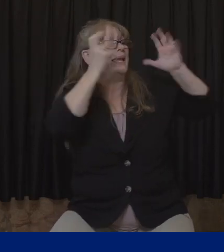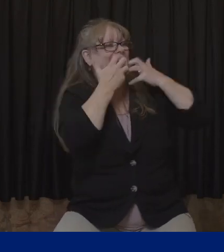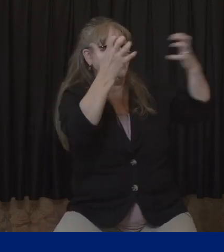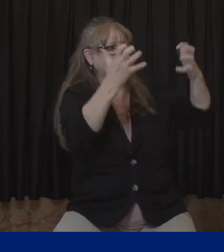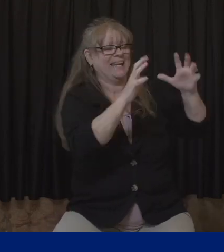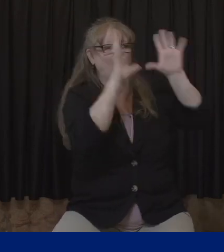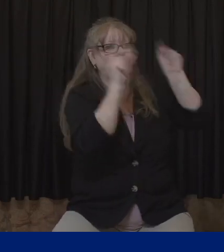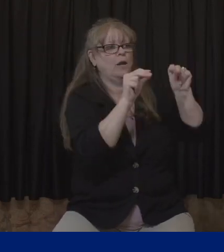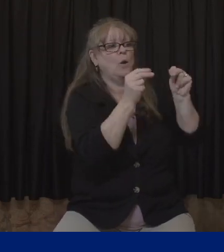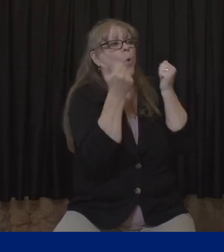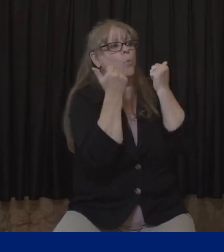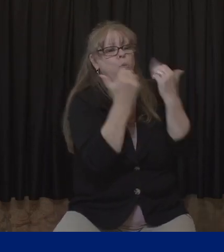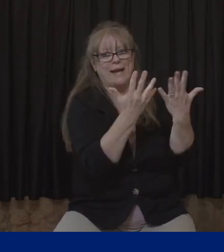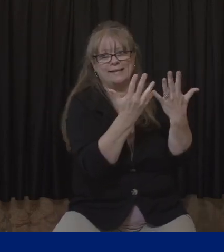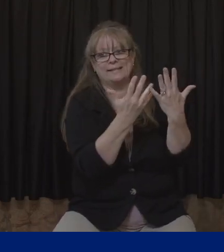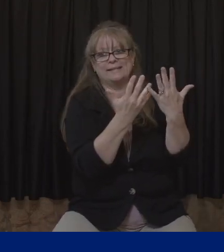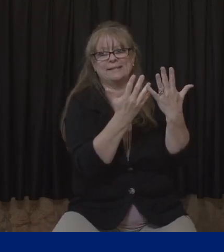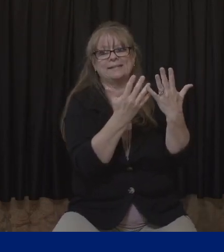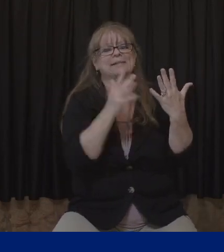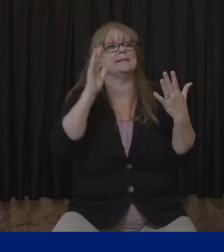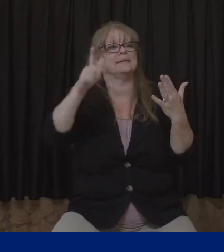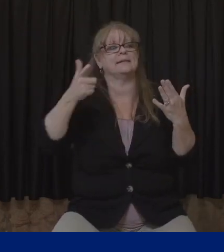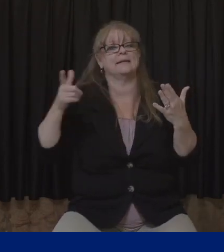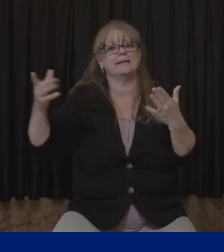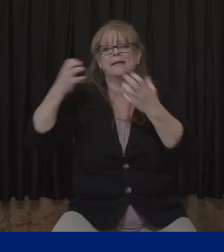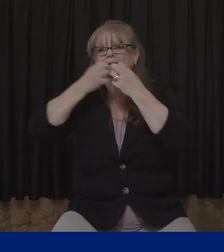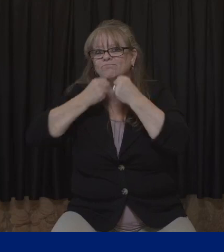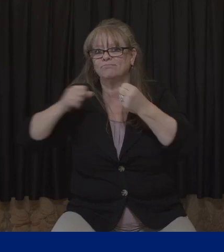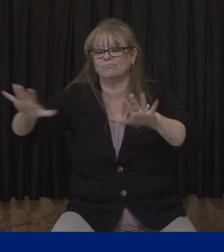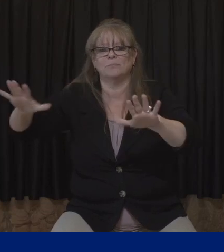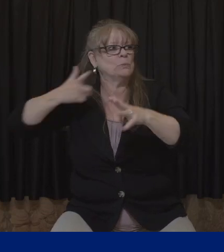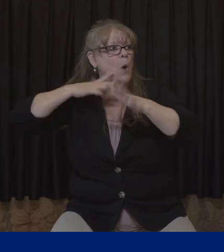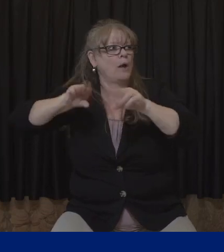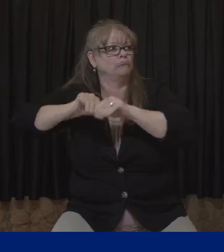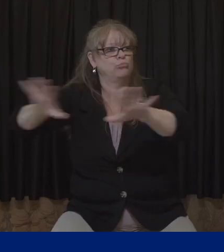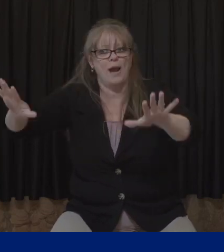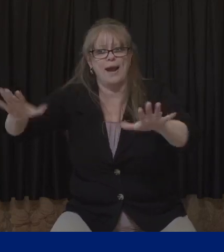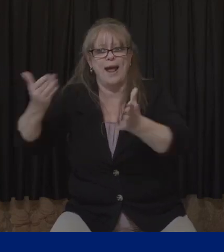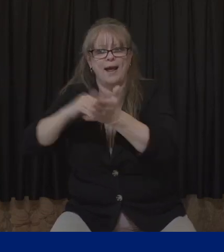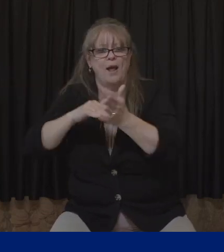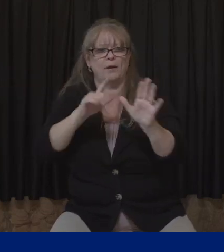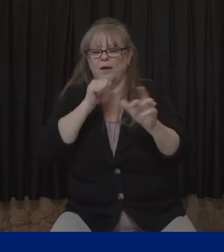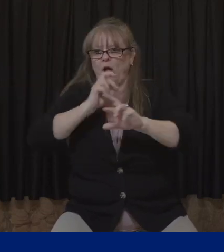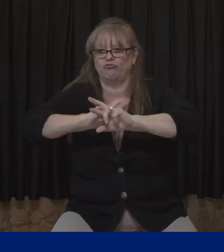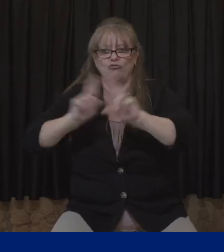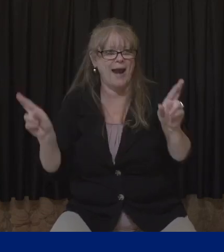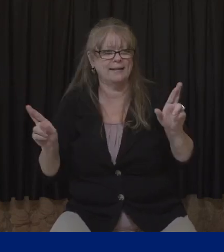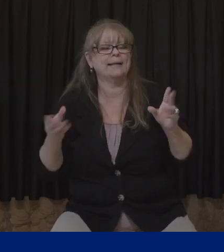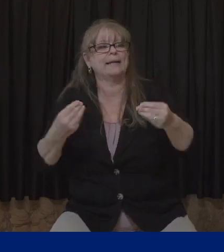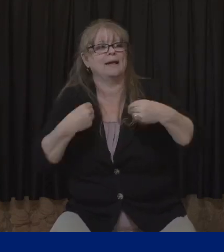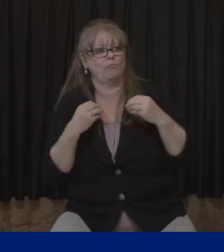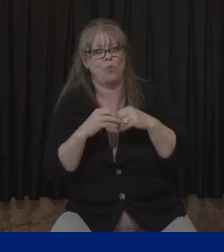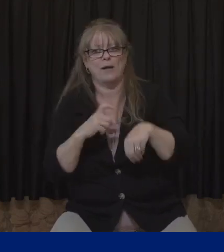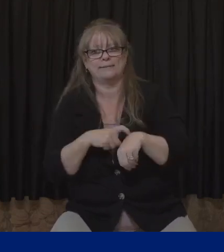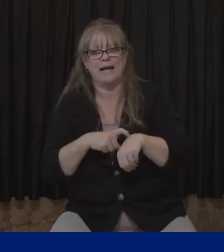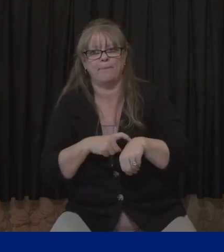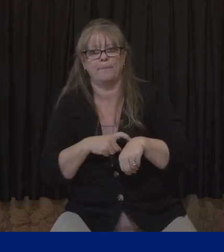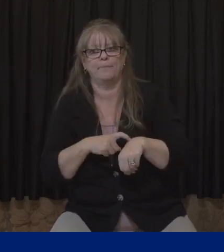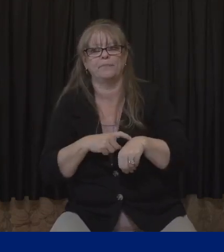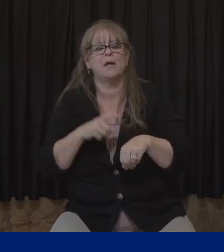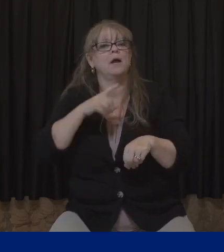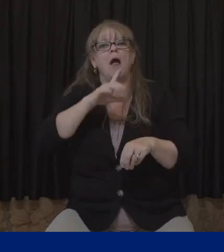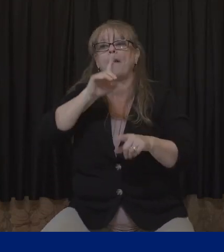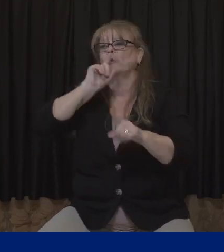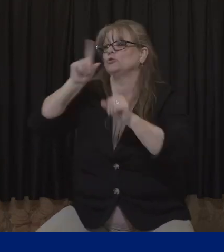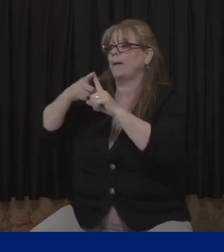many of the epicenter for viral outbreaks in our state, that they need a little bit more time until they're ready. So that's less about the campground itself than about the gas station